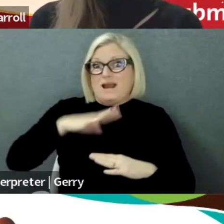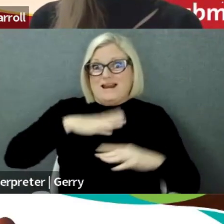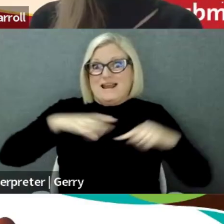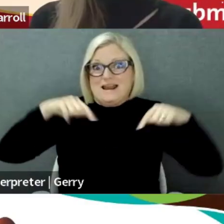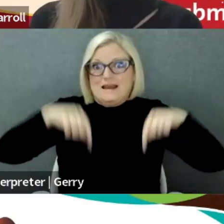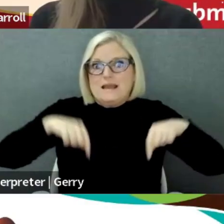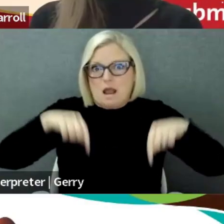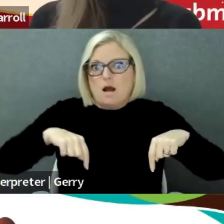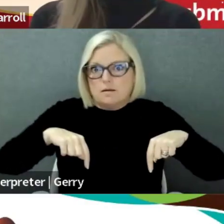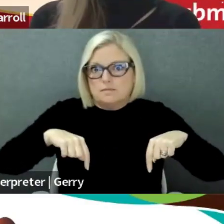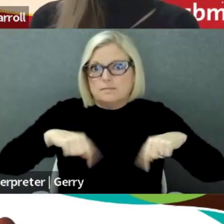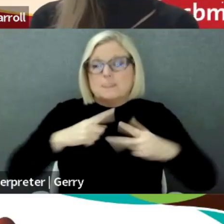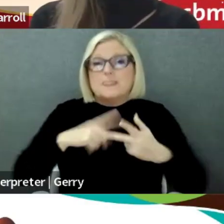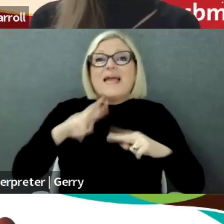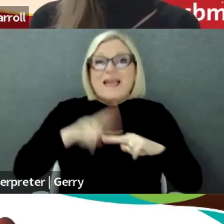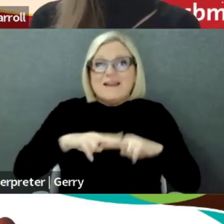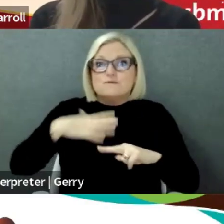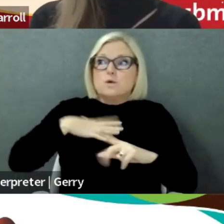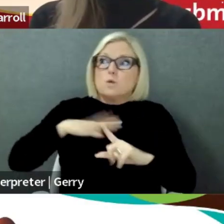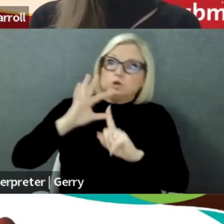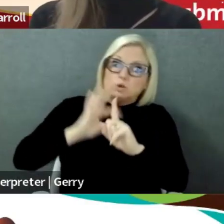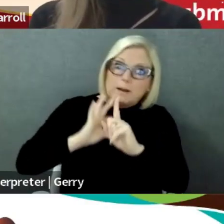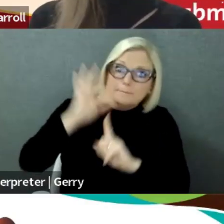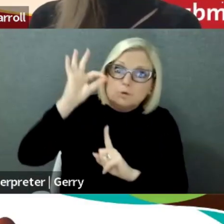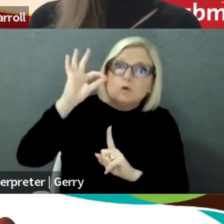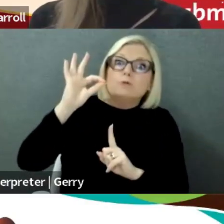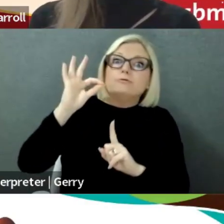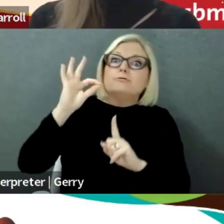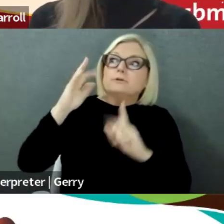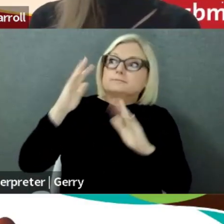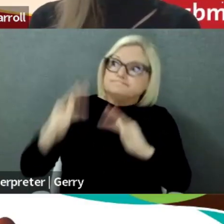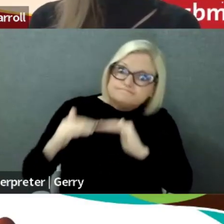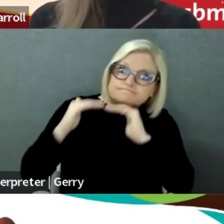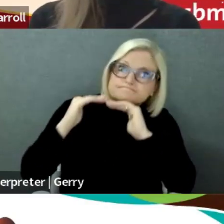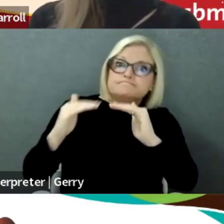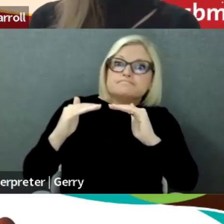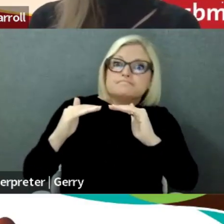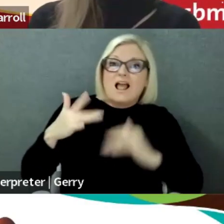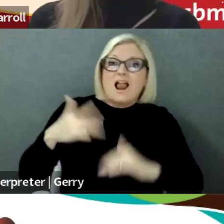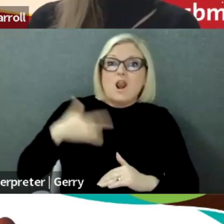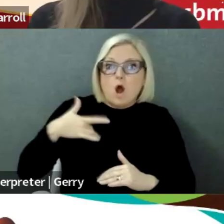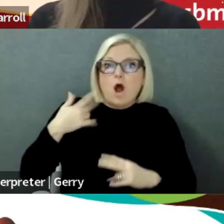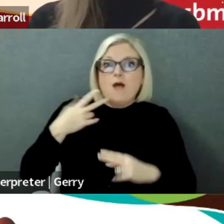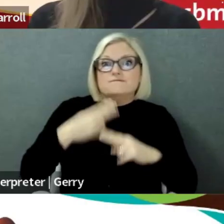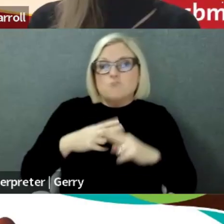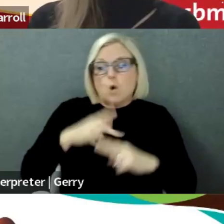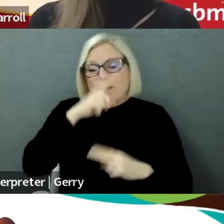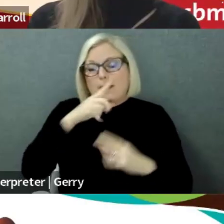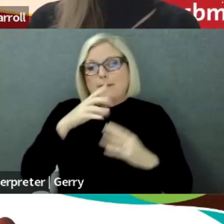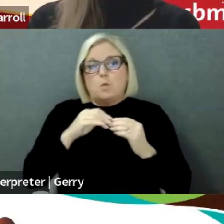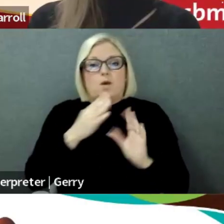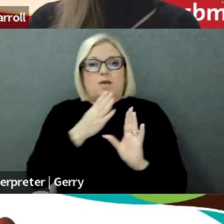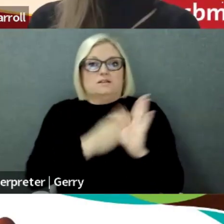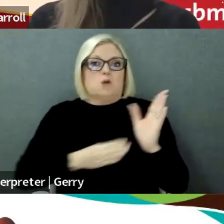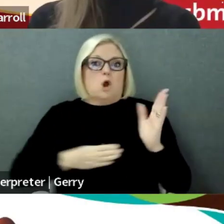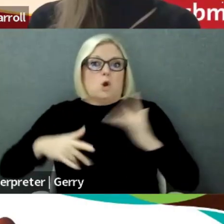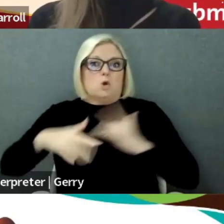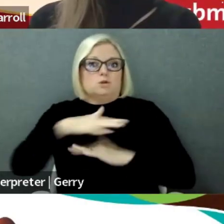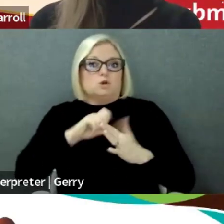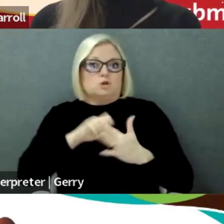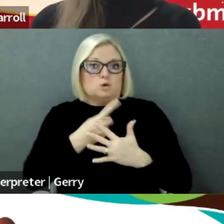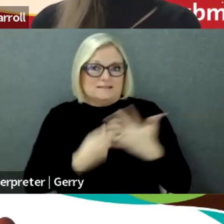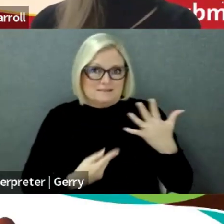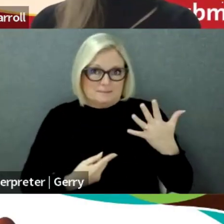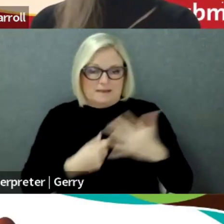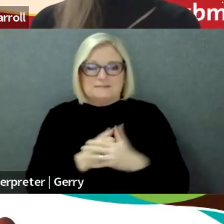real inclusion possible for people with psychosocial disabilities in Fiji and the Pacific. Now we'll